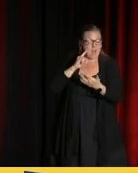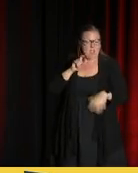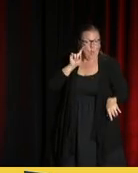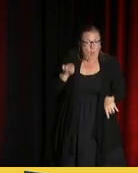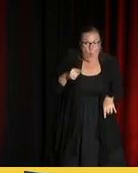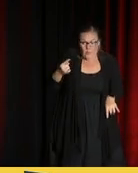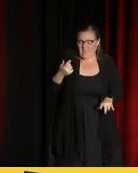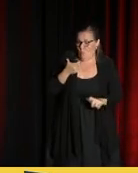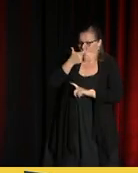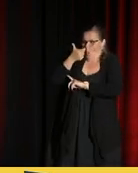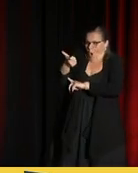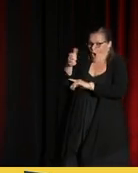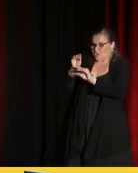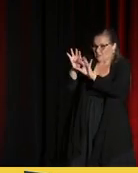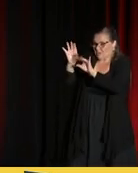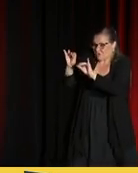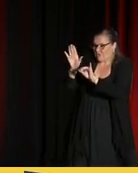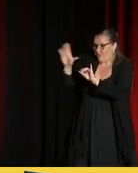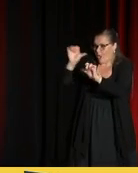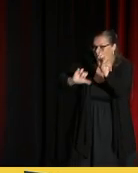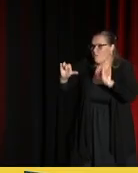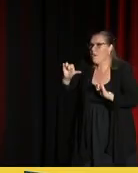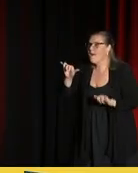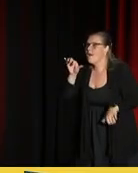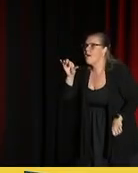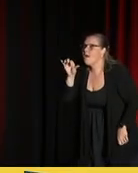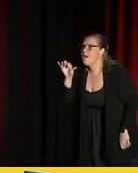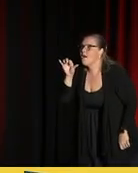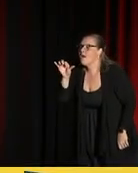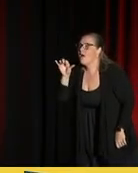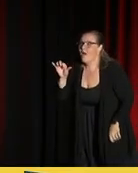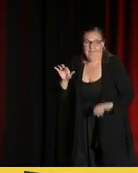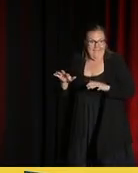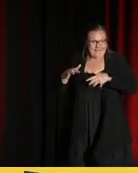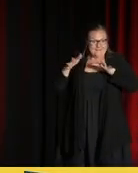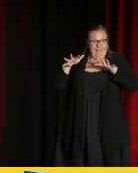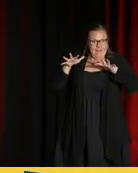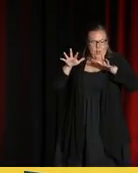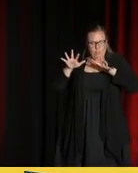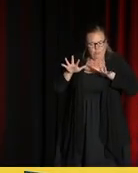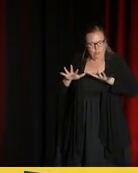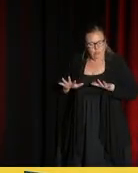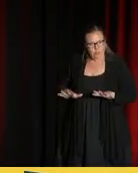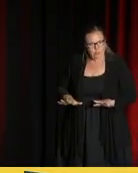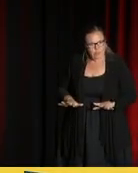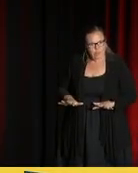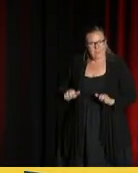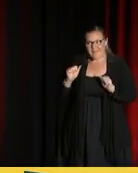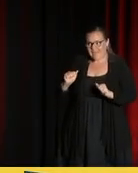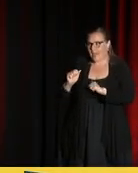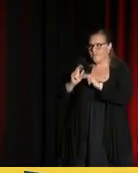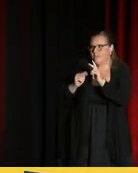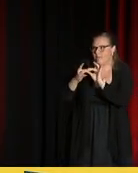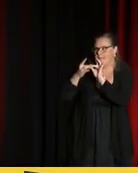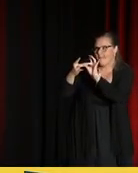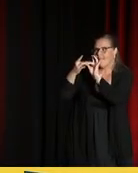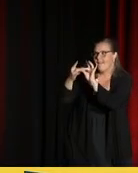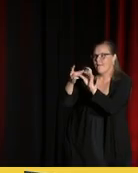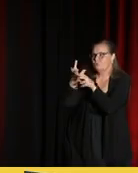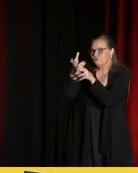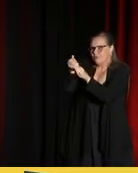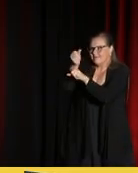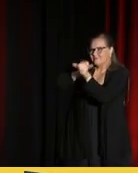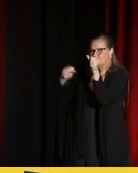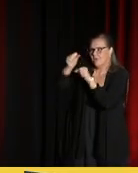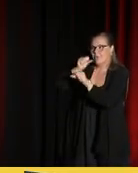a magician perform can aid in the reduction of anxiety, build rapport and trust, increase